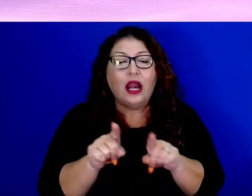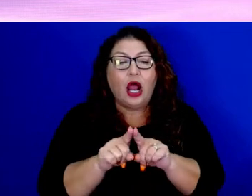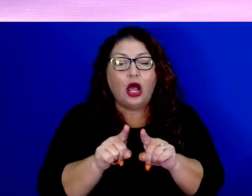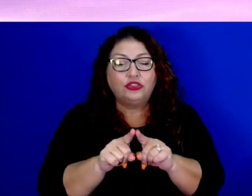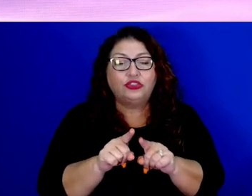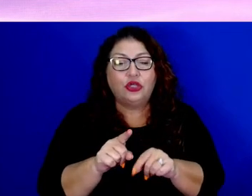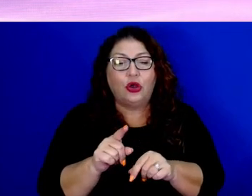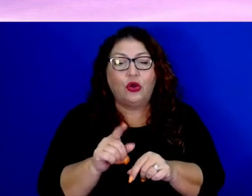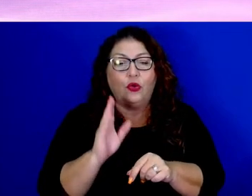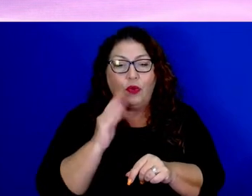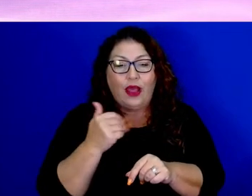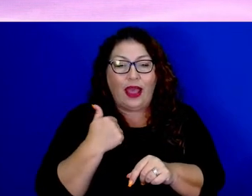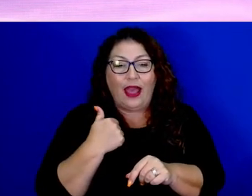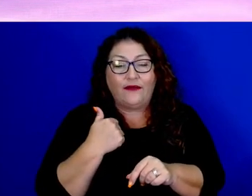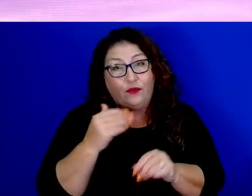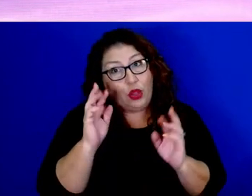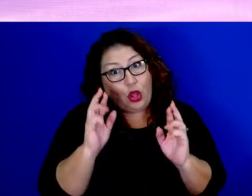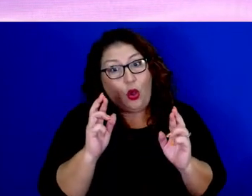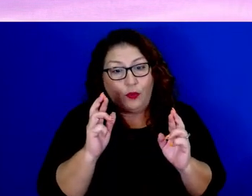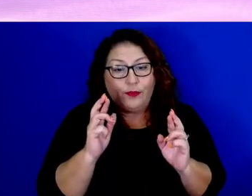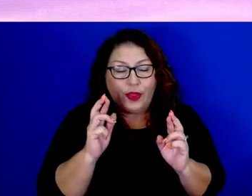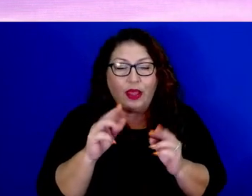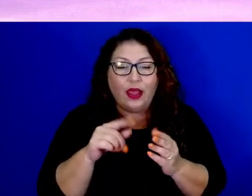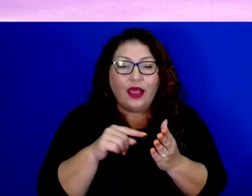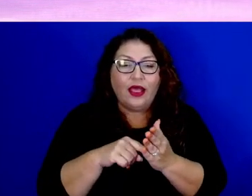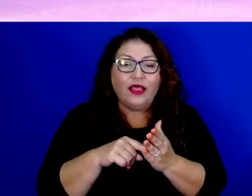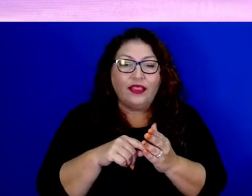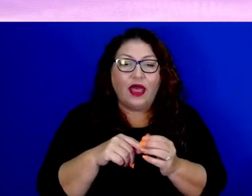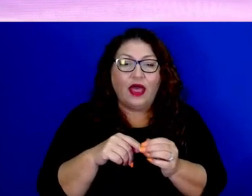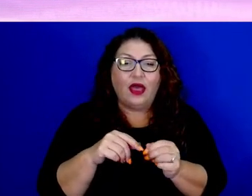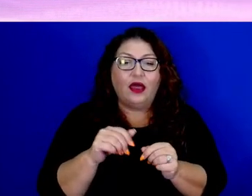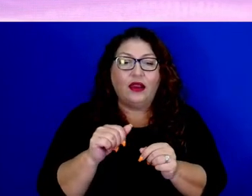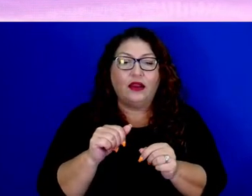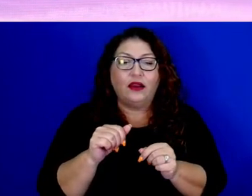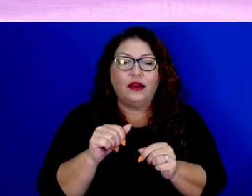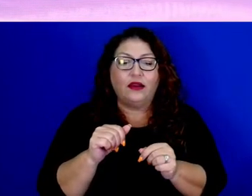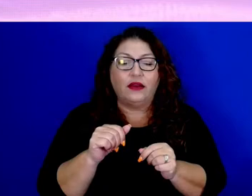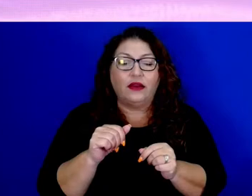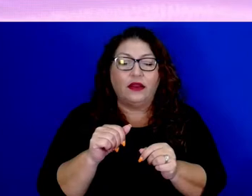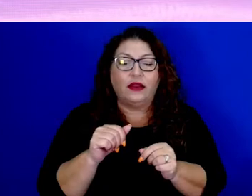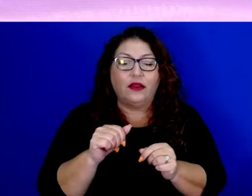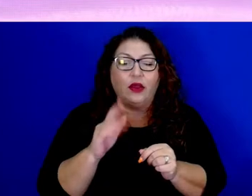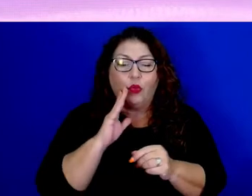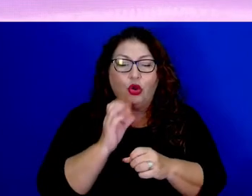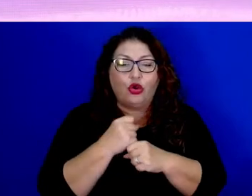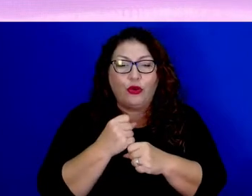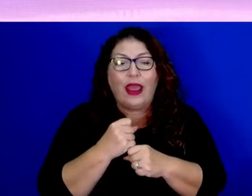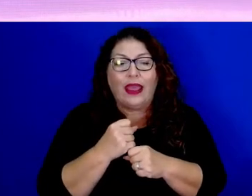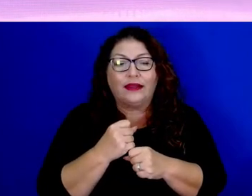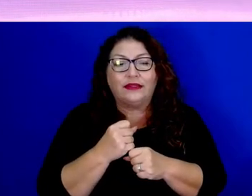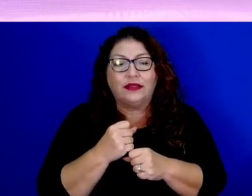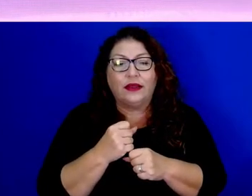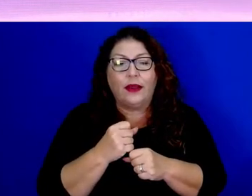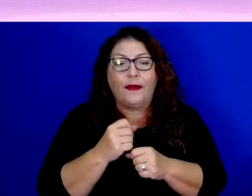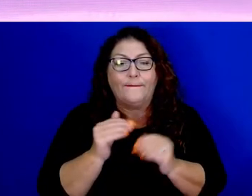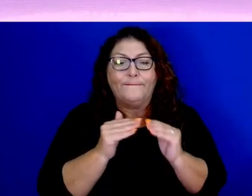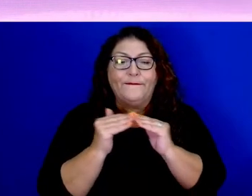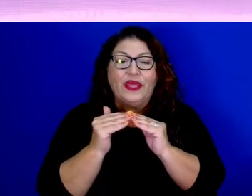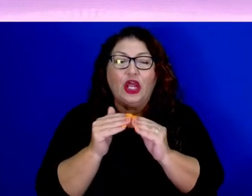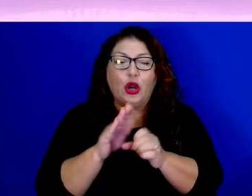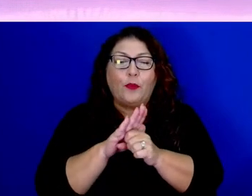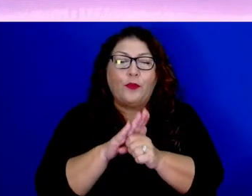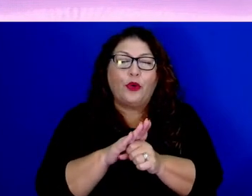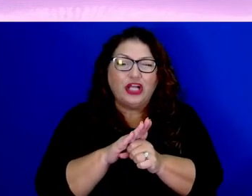we hope, with all these scoreboards and these measures, to create a bit of peer pressure with regard to how